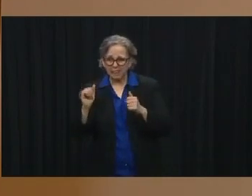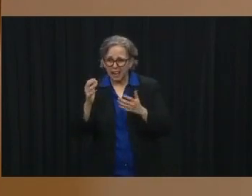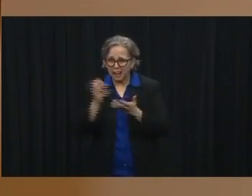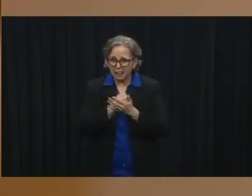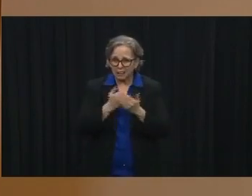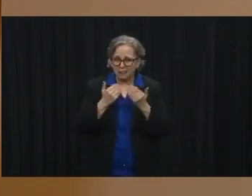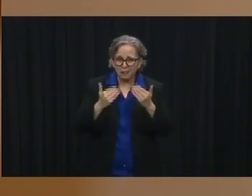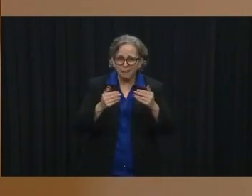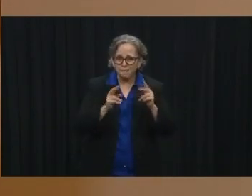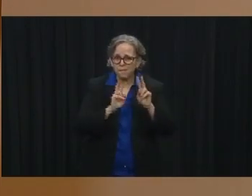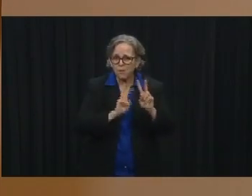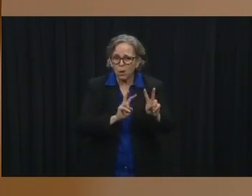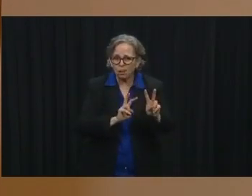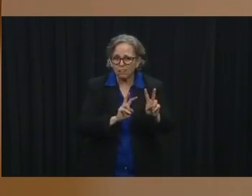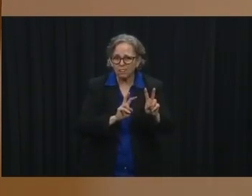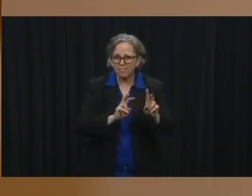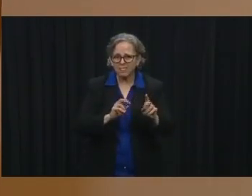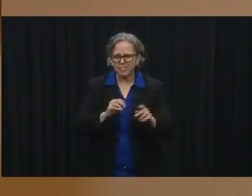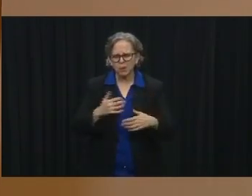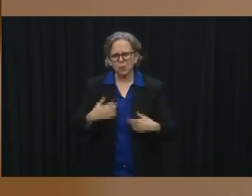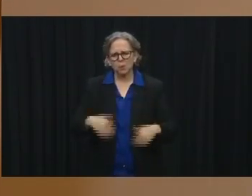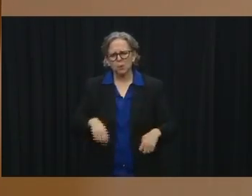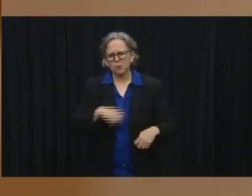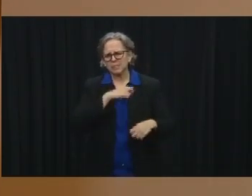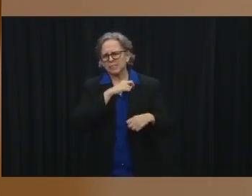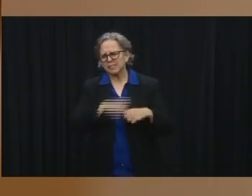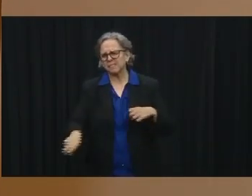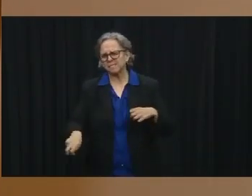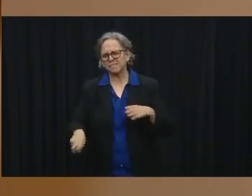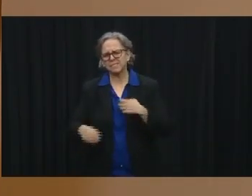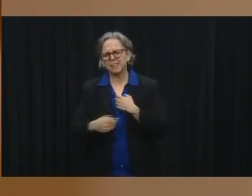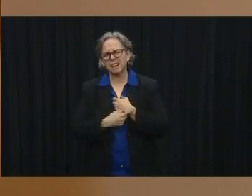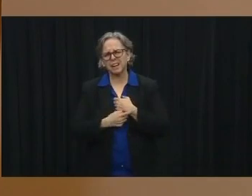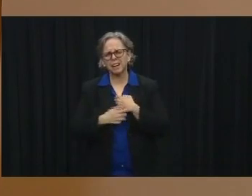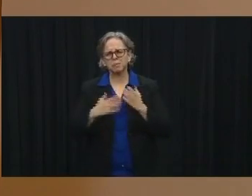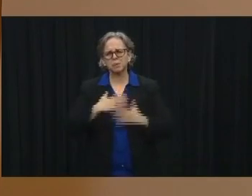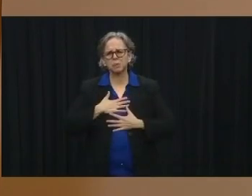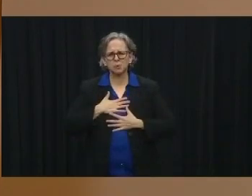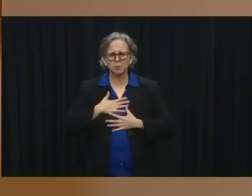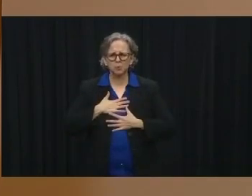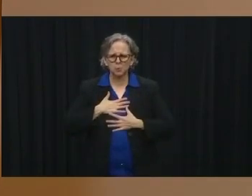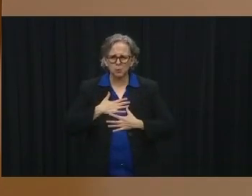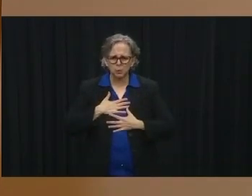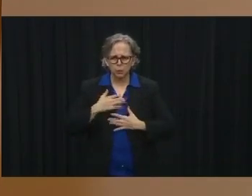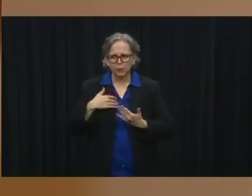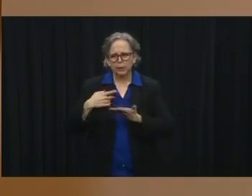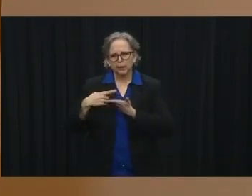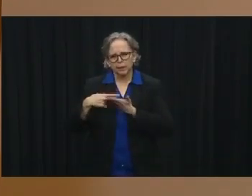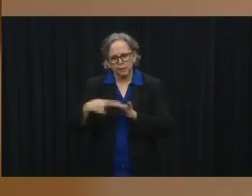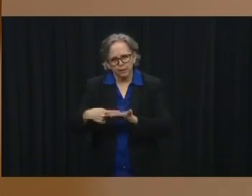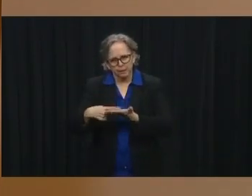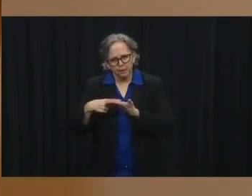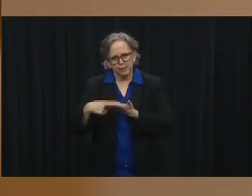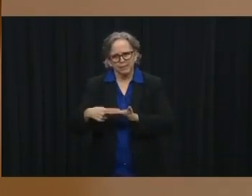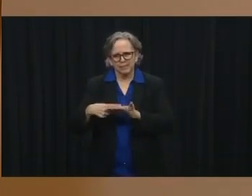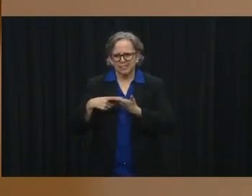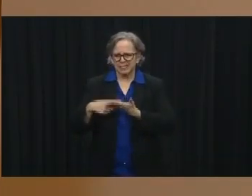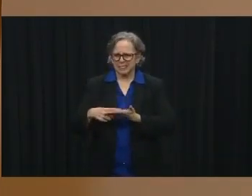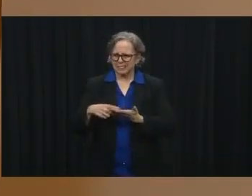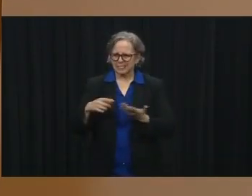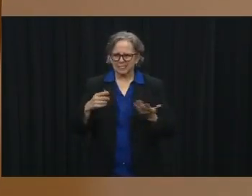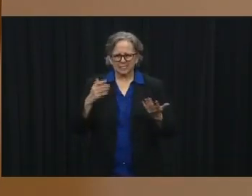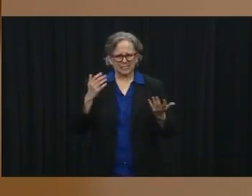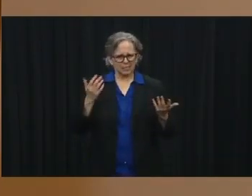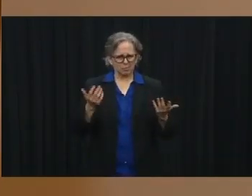very tough times, and we talk through, you know, you definitely, you know, need to know that how we mourn and